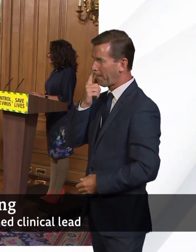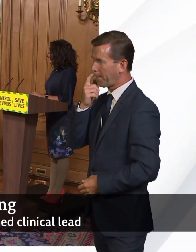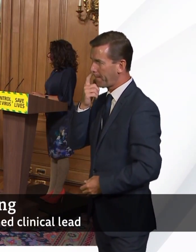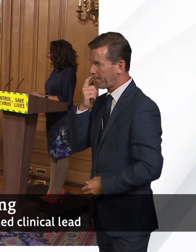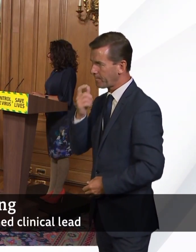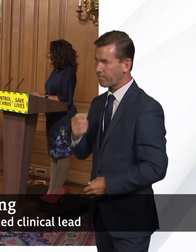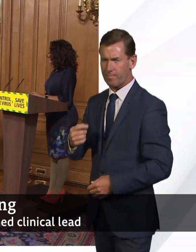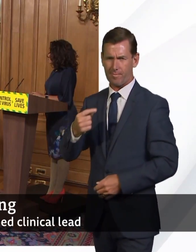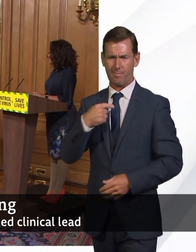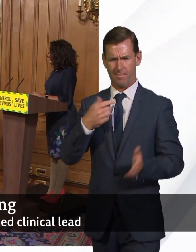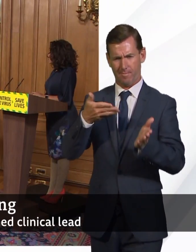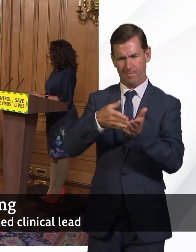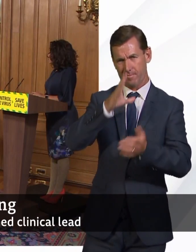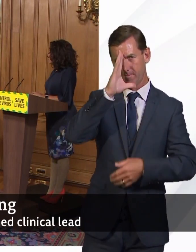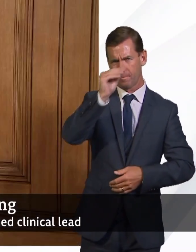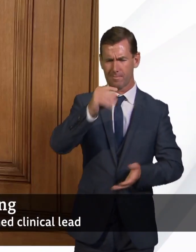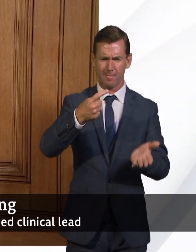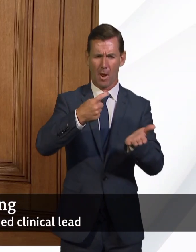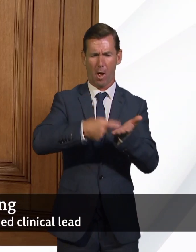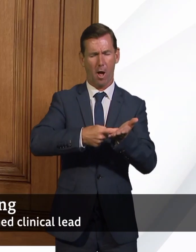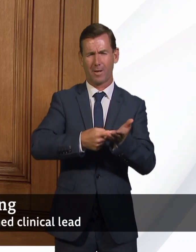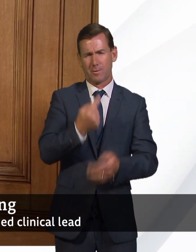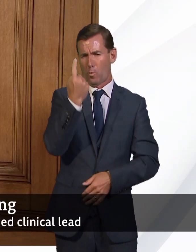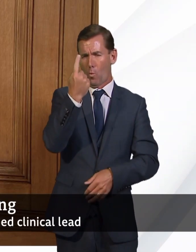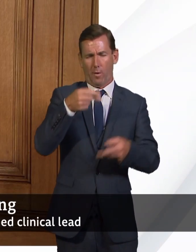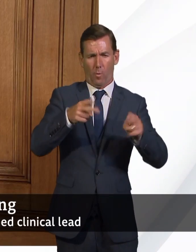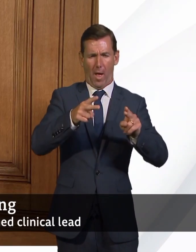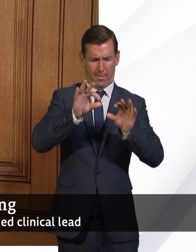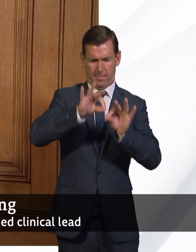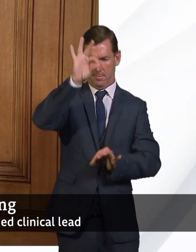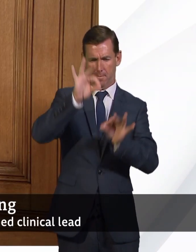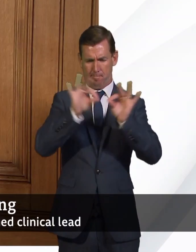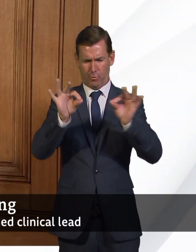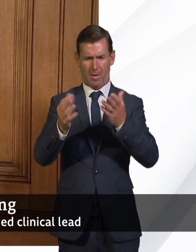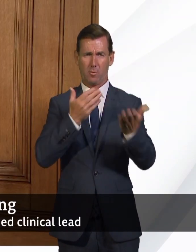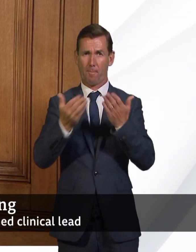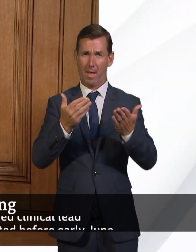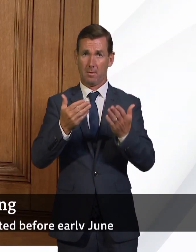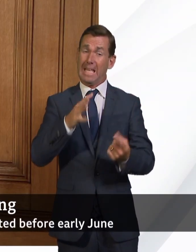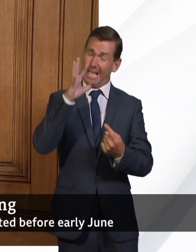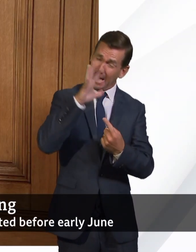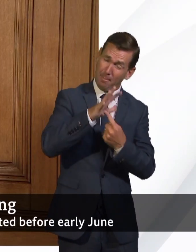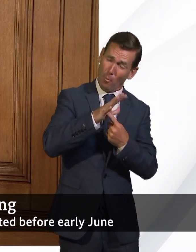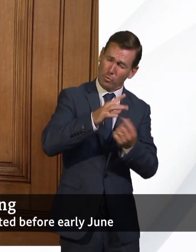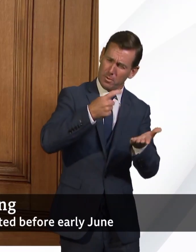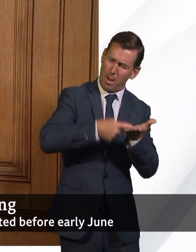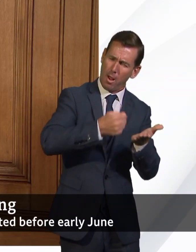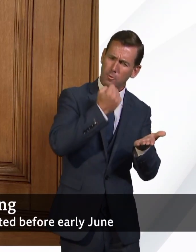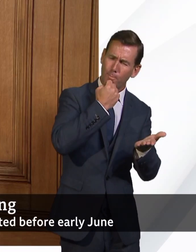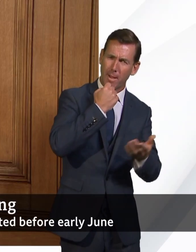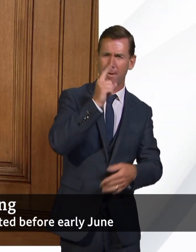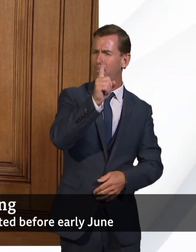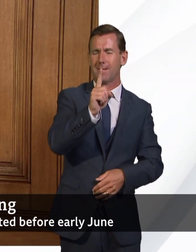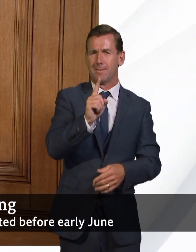mean, R is a very standard way of looking and comparing what's happening, and it's a really important measure. But the